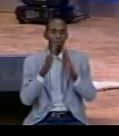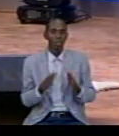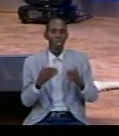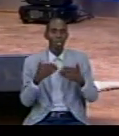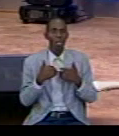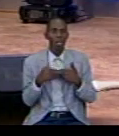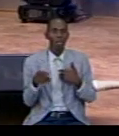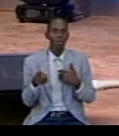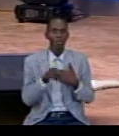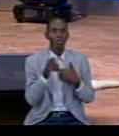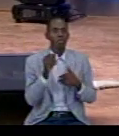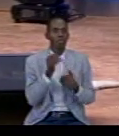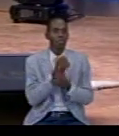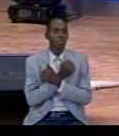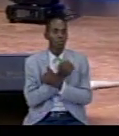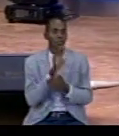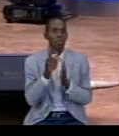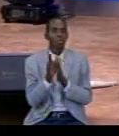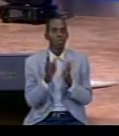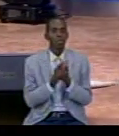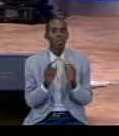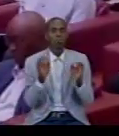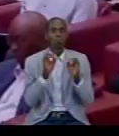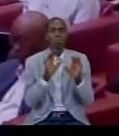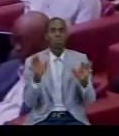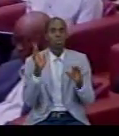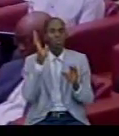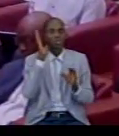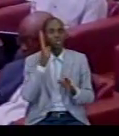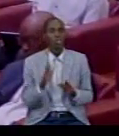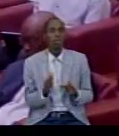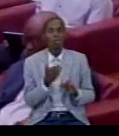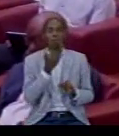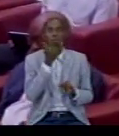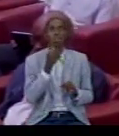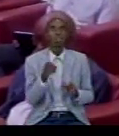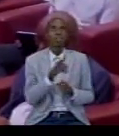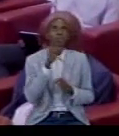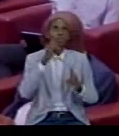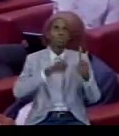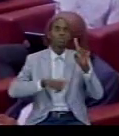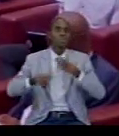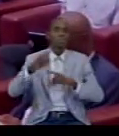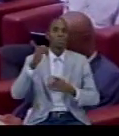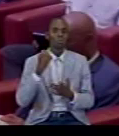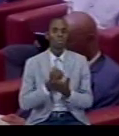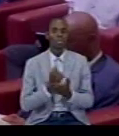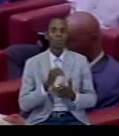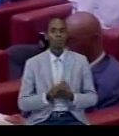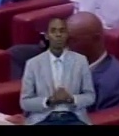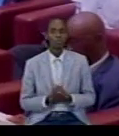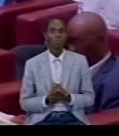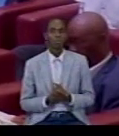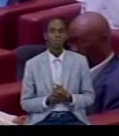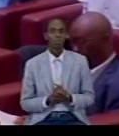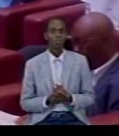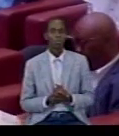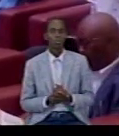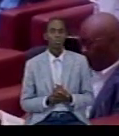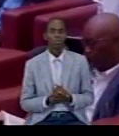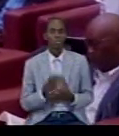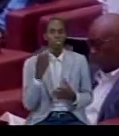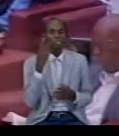nothing shall offend them. And somebody said amen. Amen. Look at Matthew